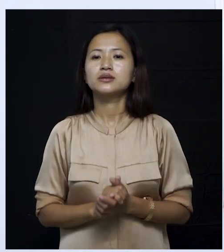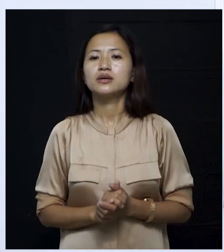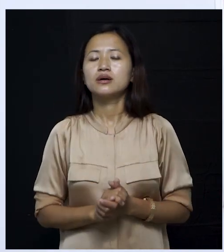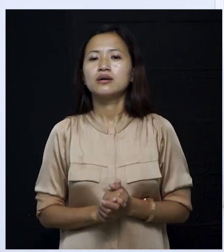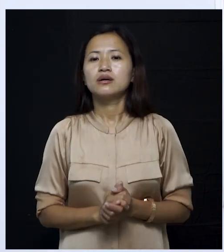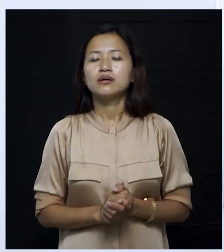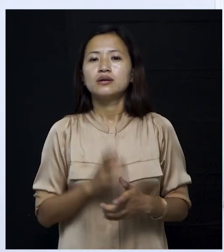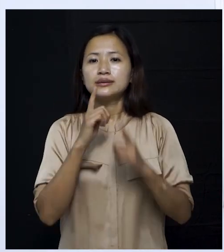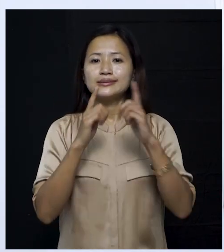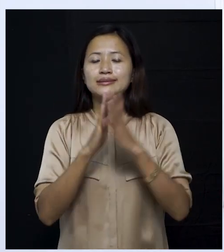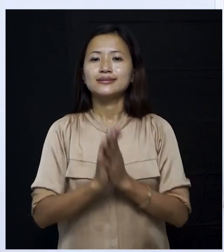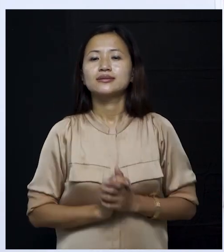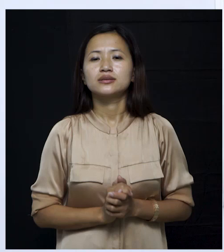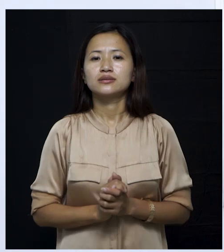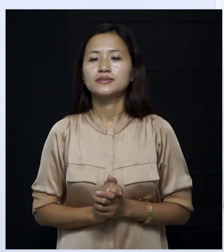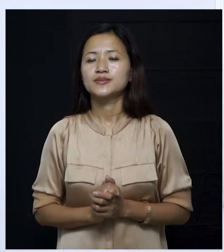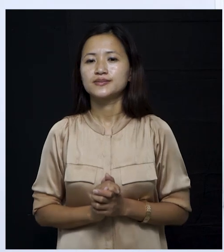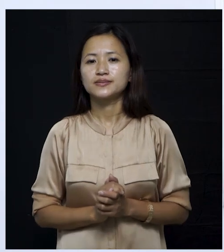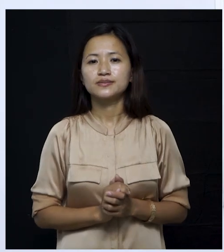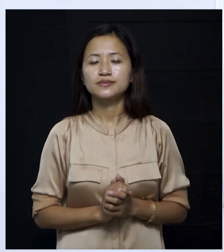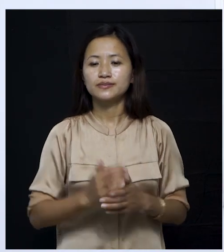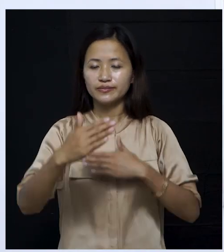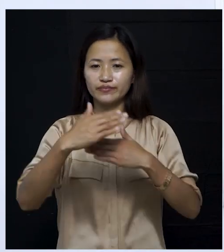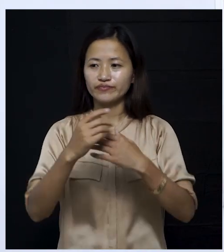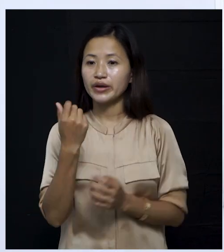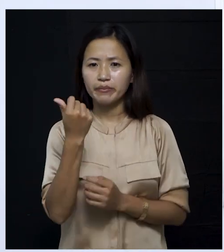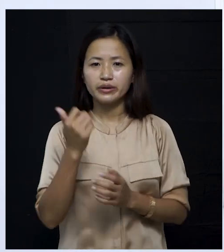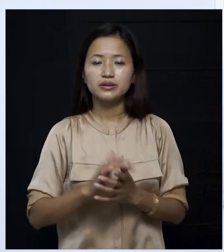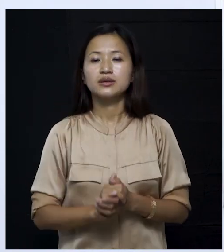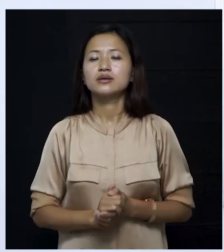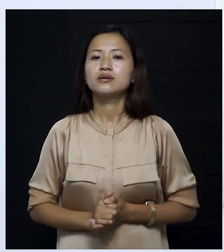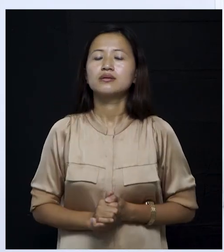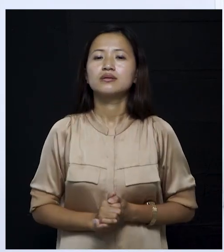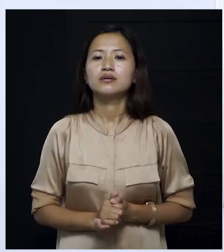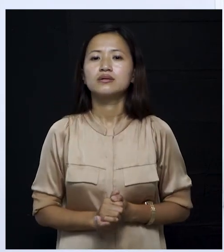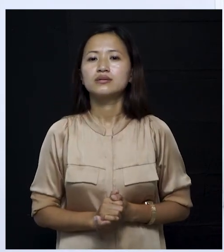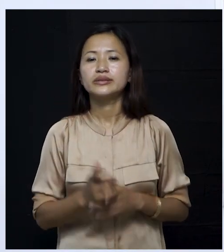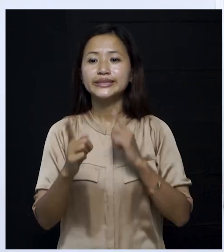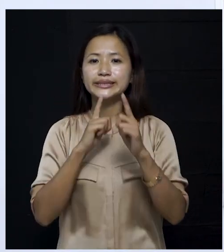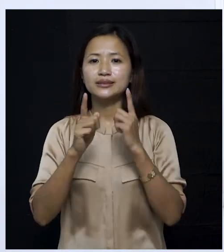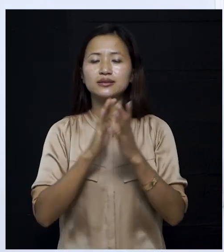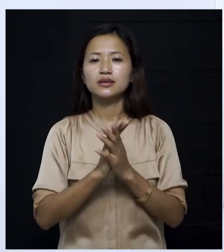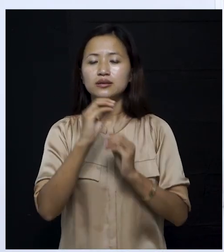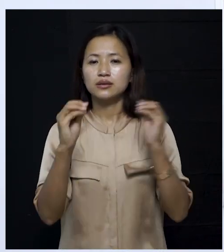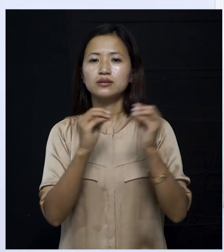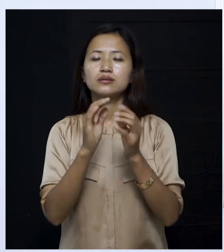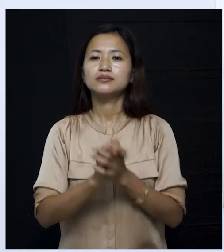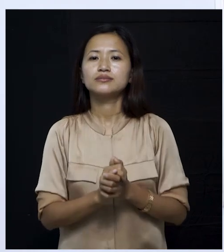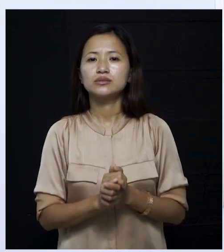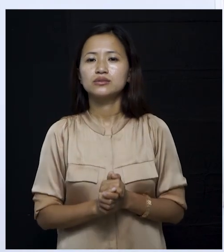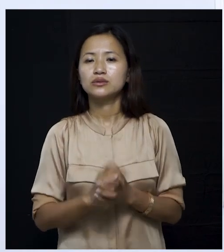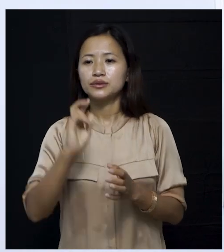also discussed about the near money, isn't it? Then we have also discussed about